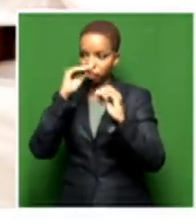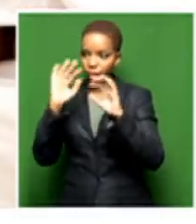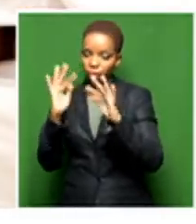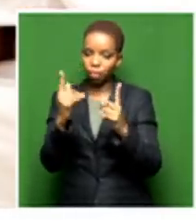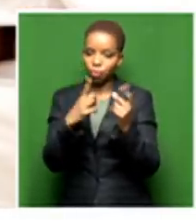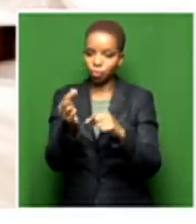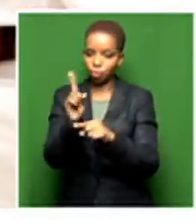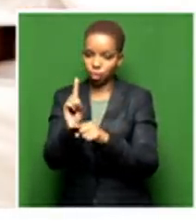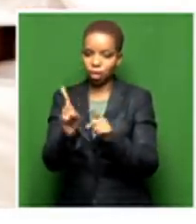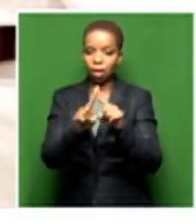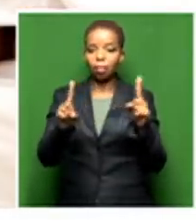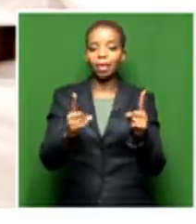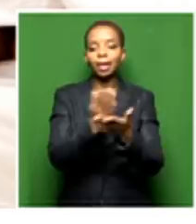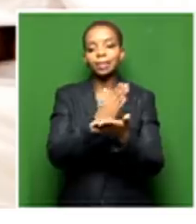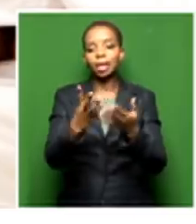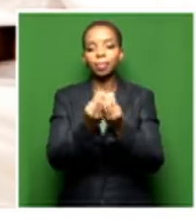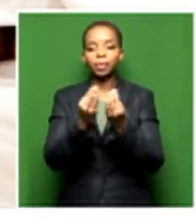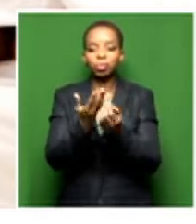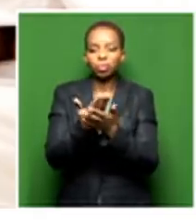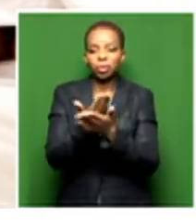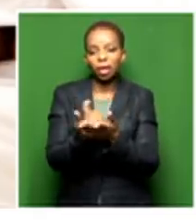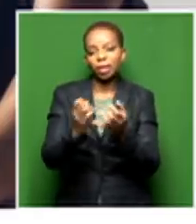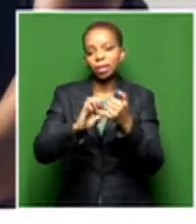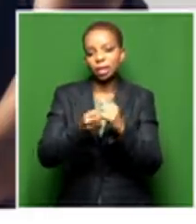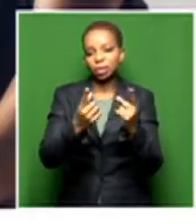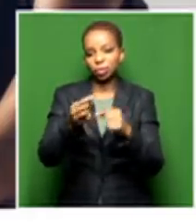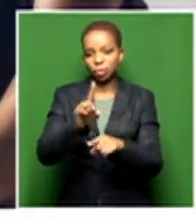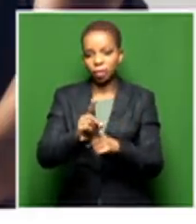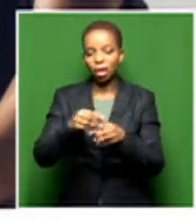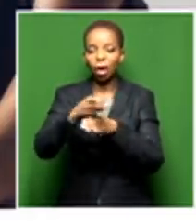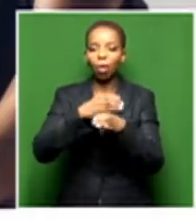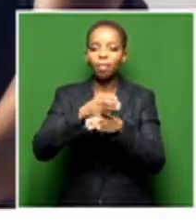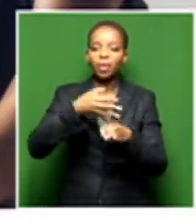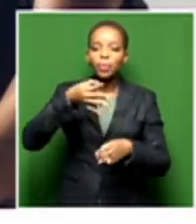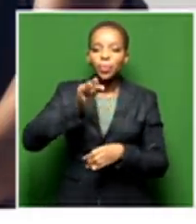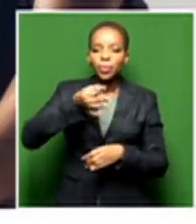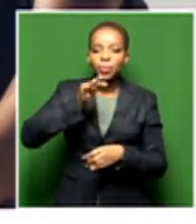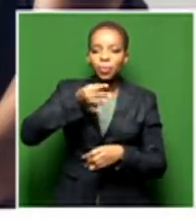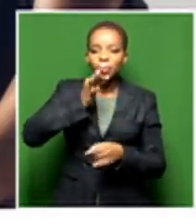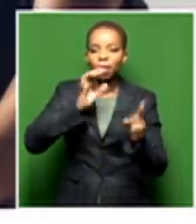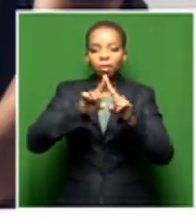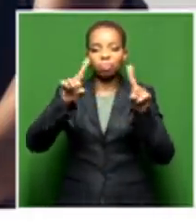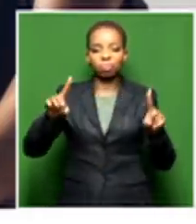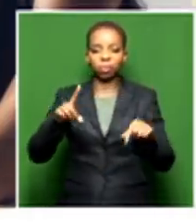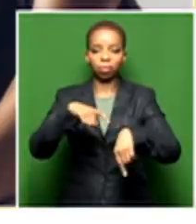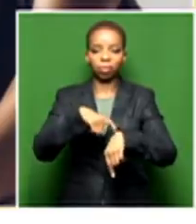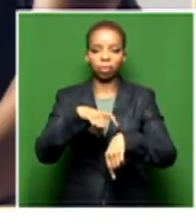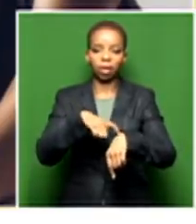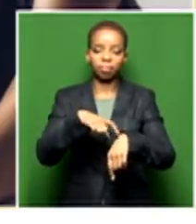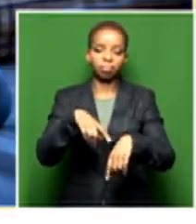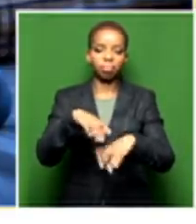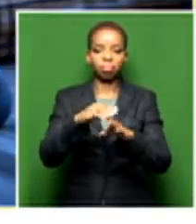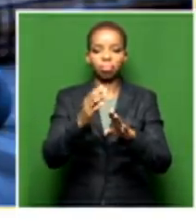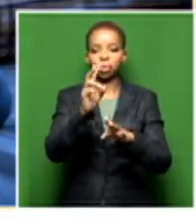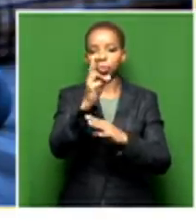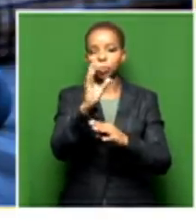can try to improve sleep is not drinking caffeine or coffee after 2-3 o'clock in